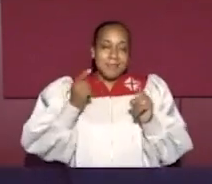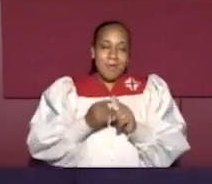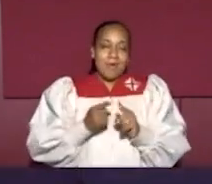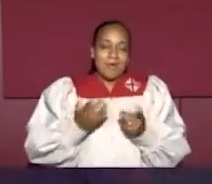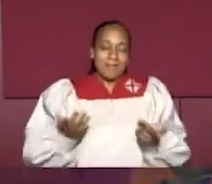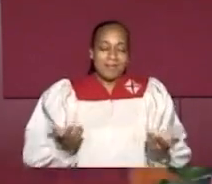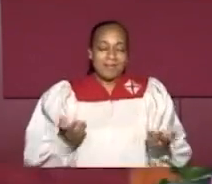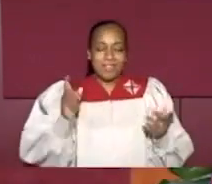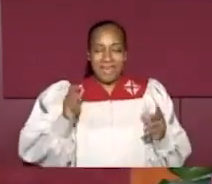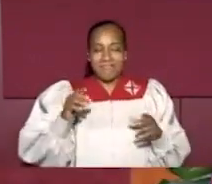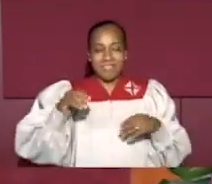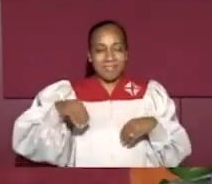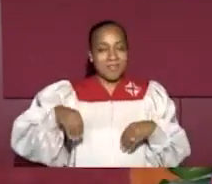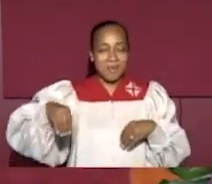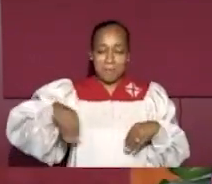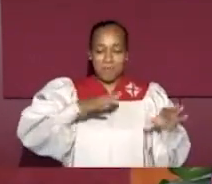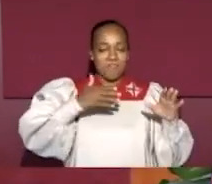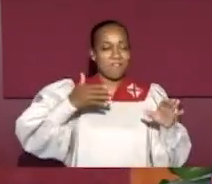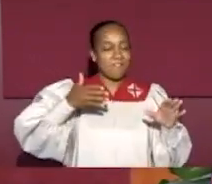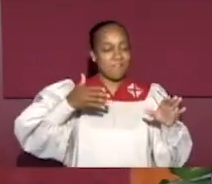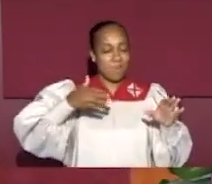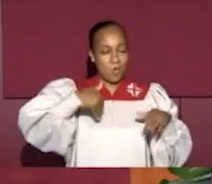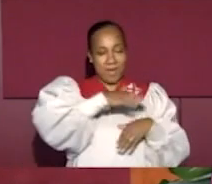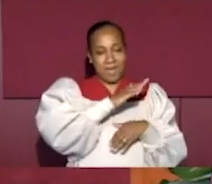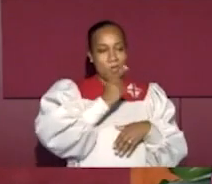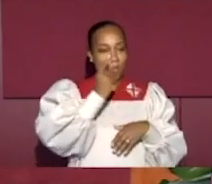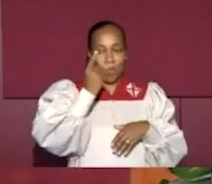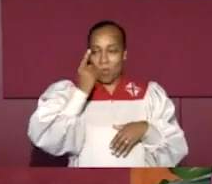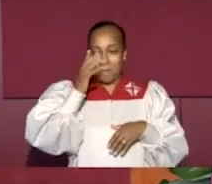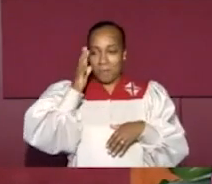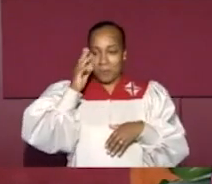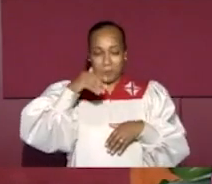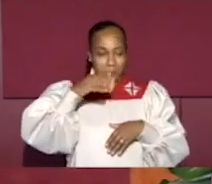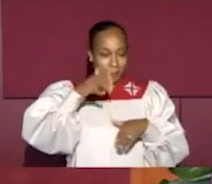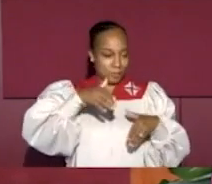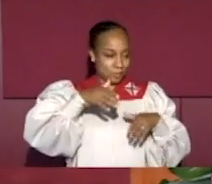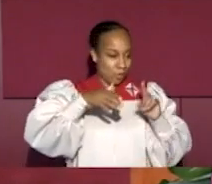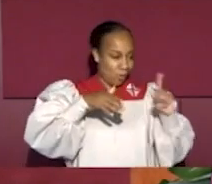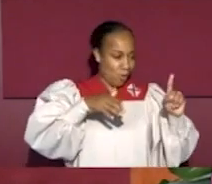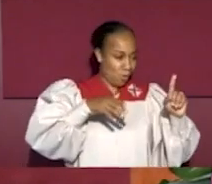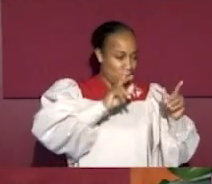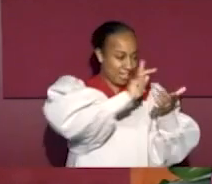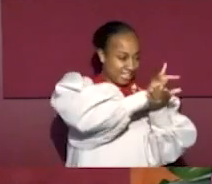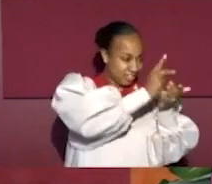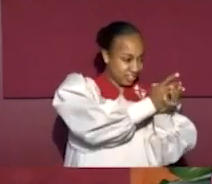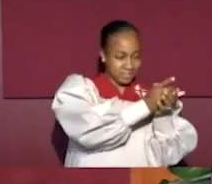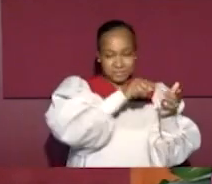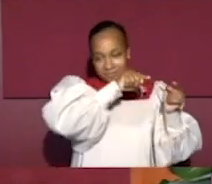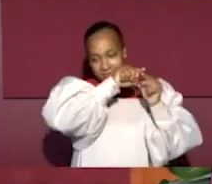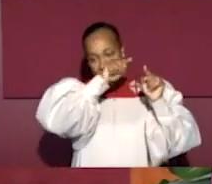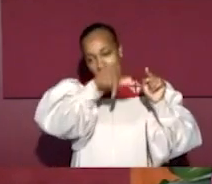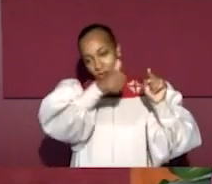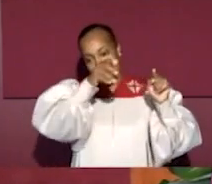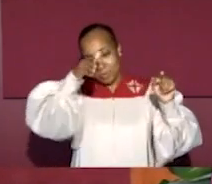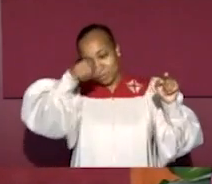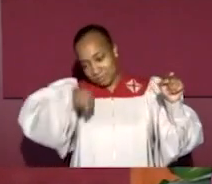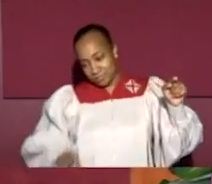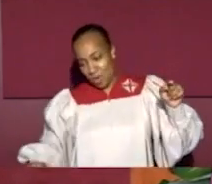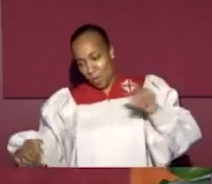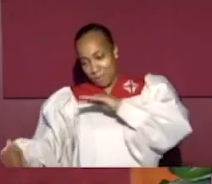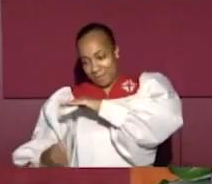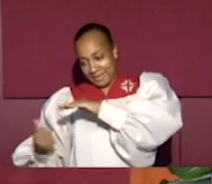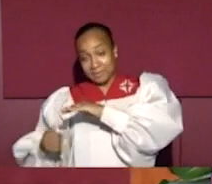you may just have to move away. You know, one person go to the kitchen, the other person go and do something in the basement. Why? Because if we stay here,